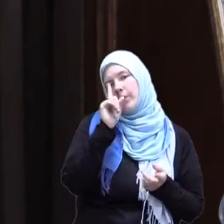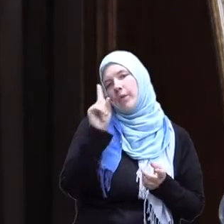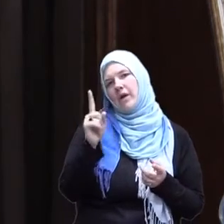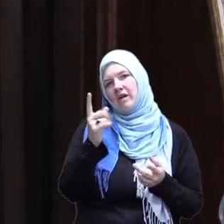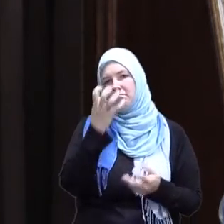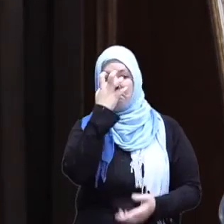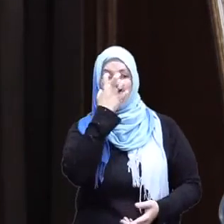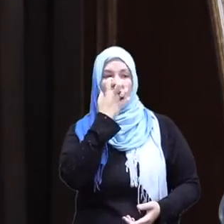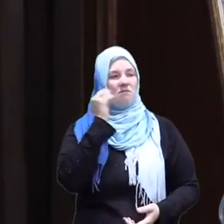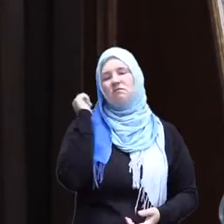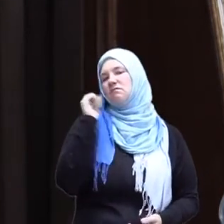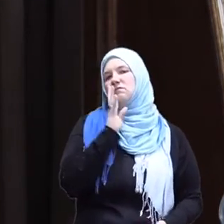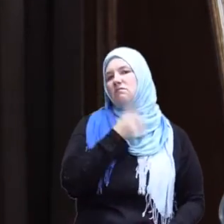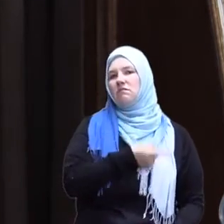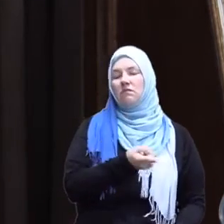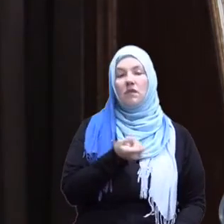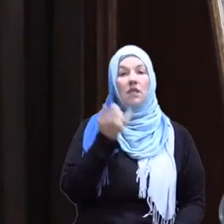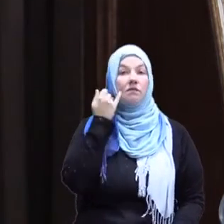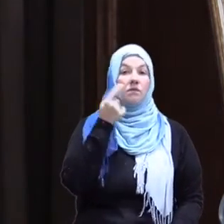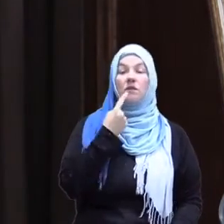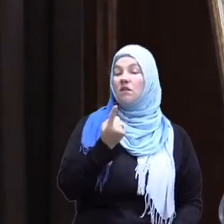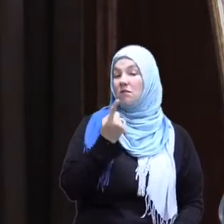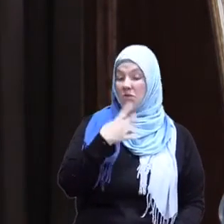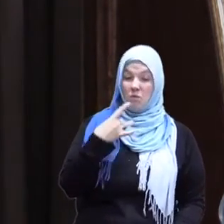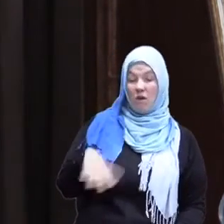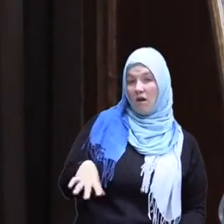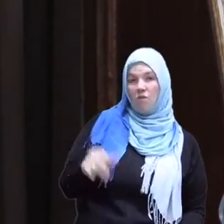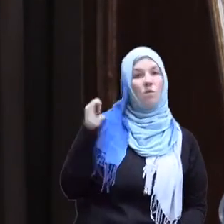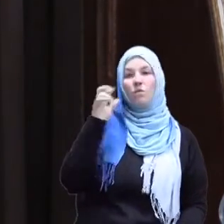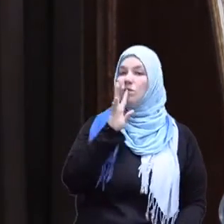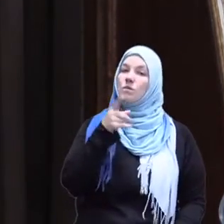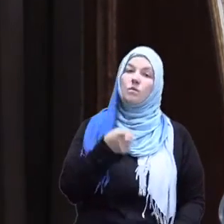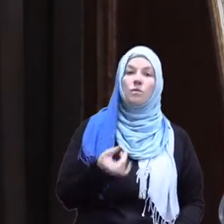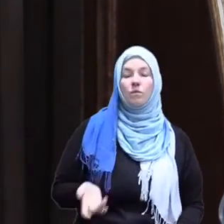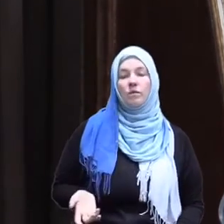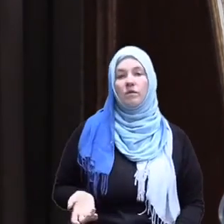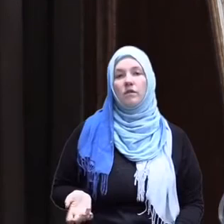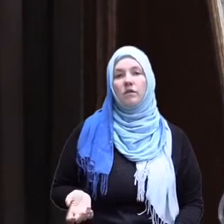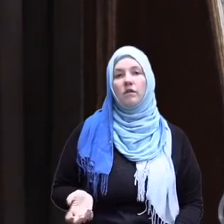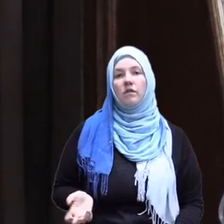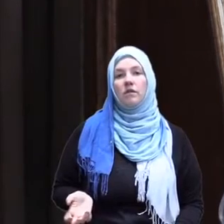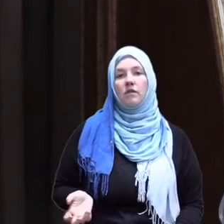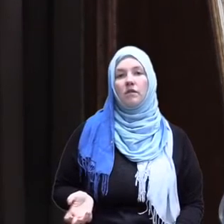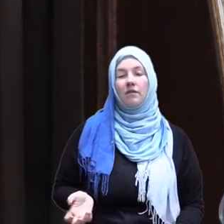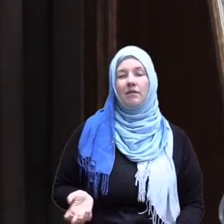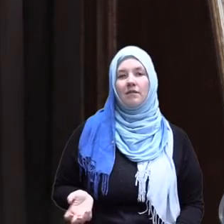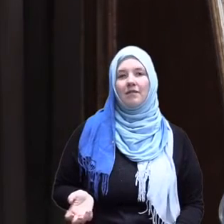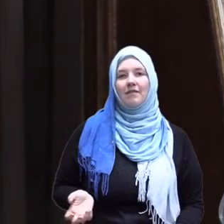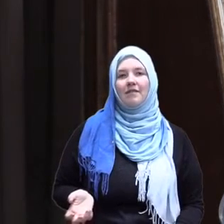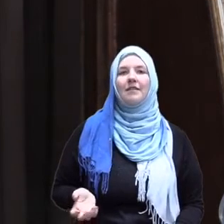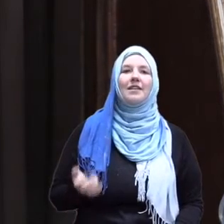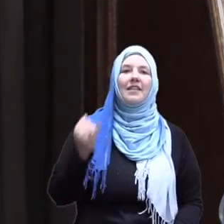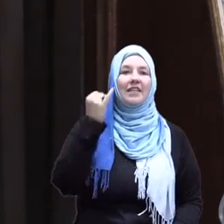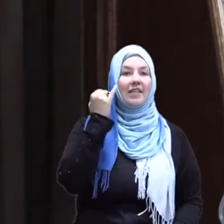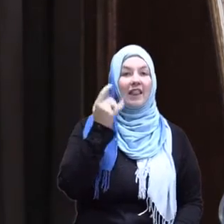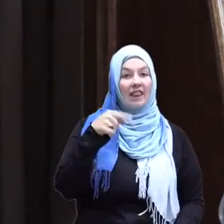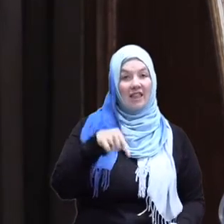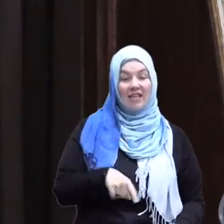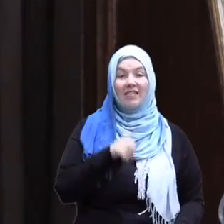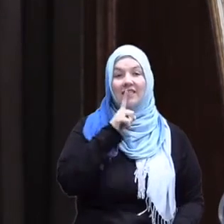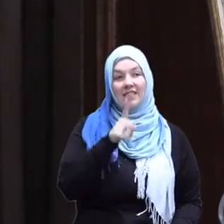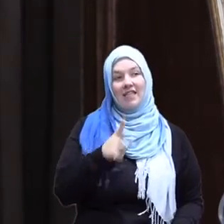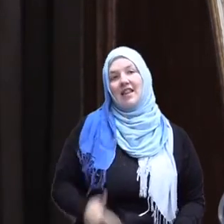talk to you. And if you say something we don't like, we're not going to talk to you. So this is